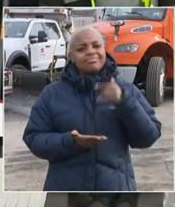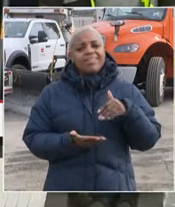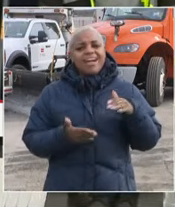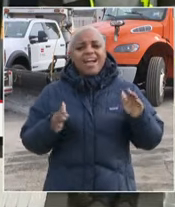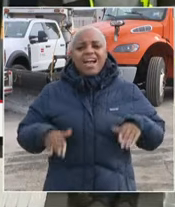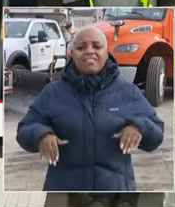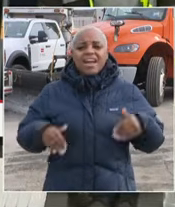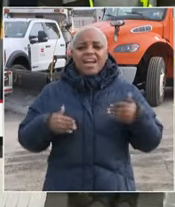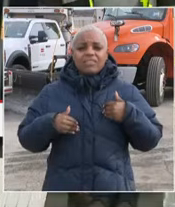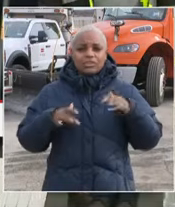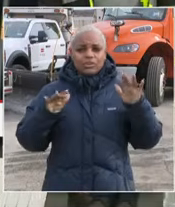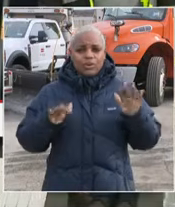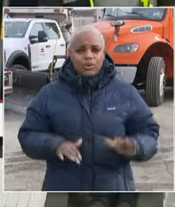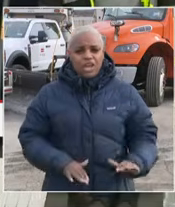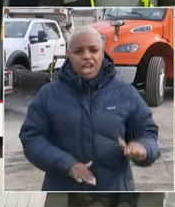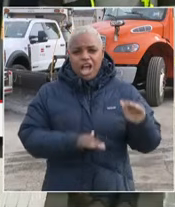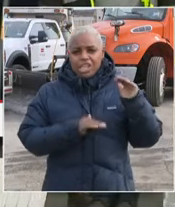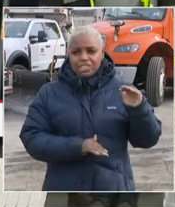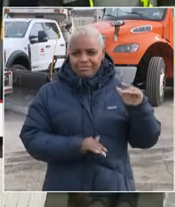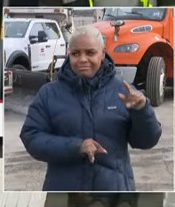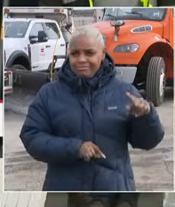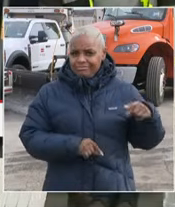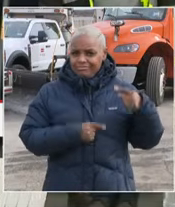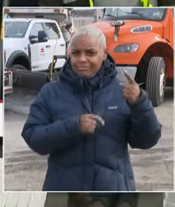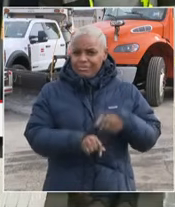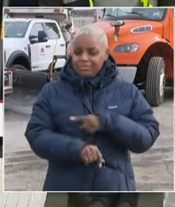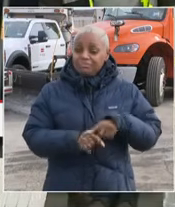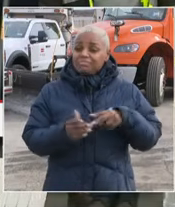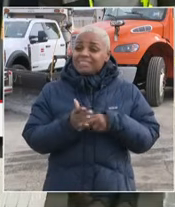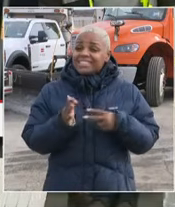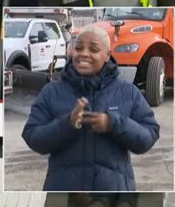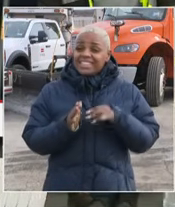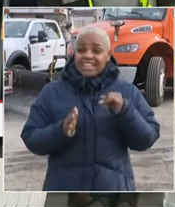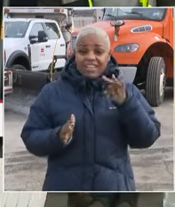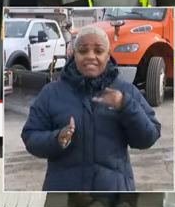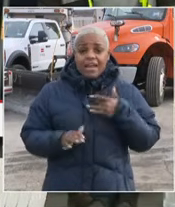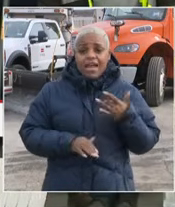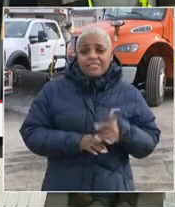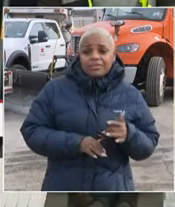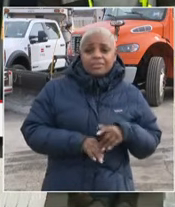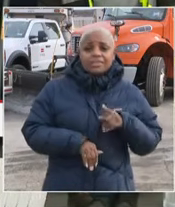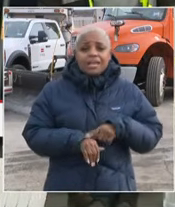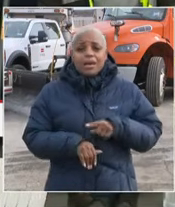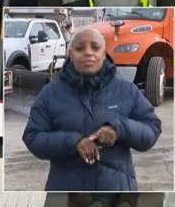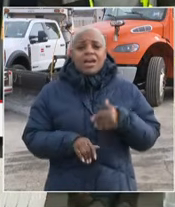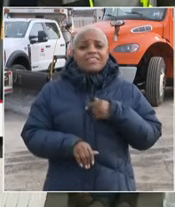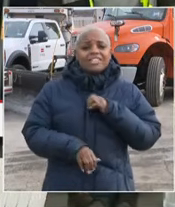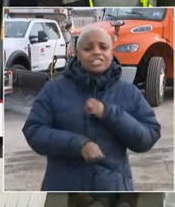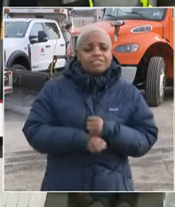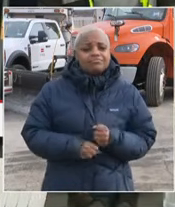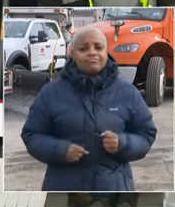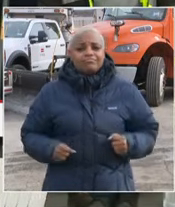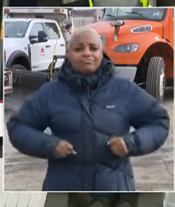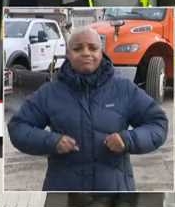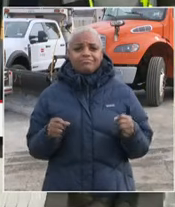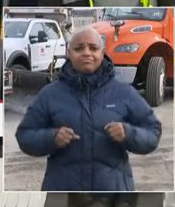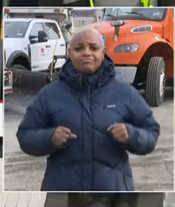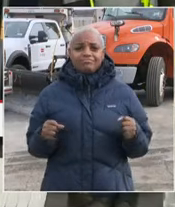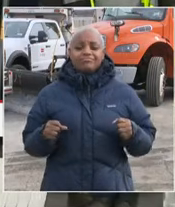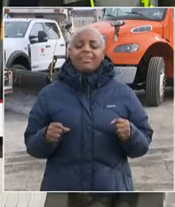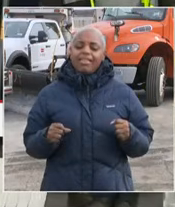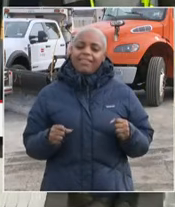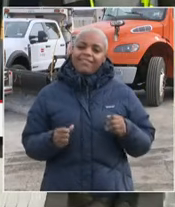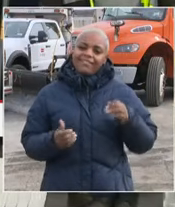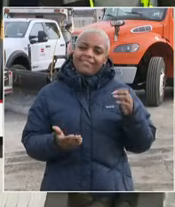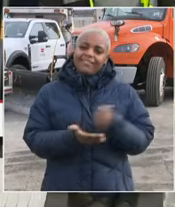be a good time for people who have some time and energy and are strong, strapping people